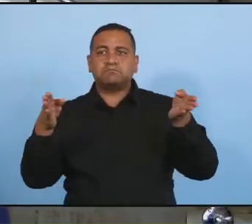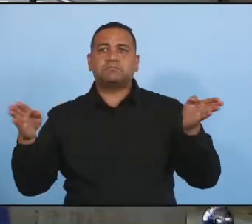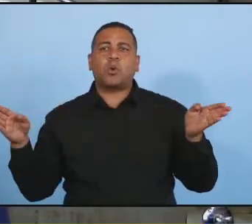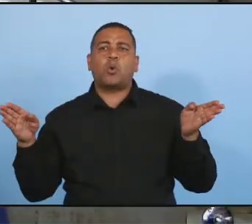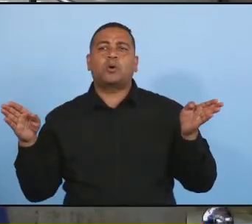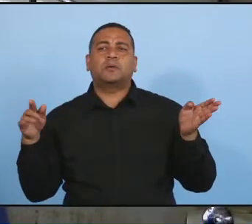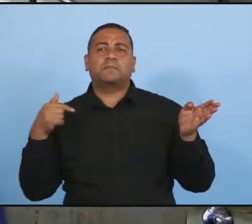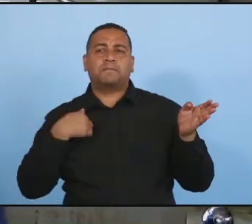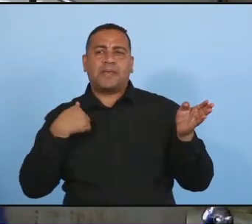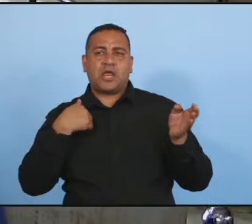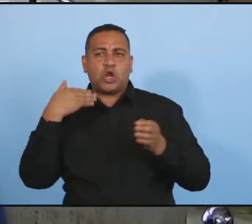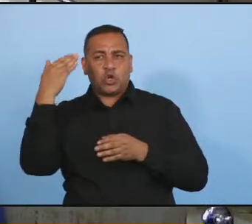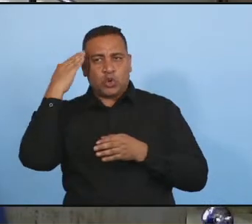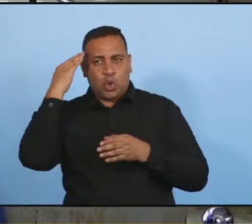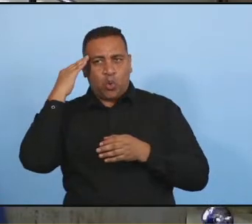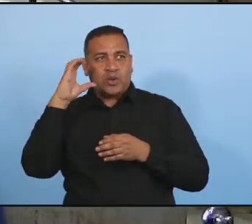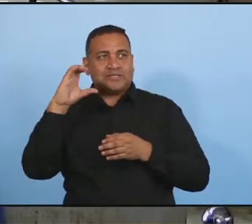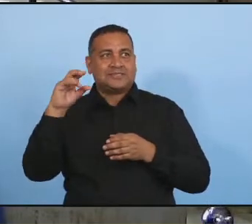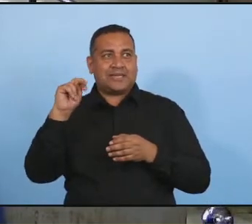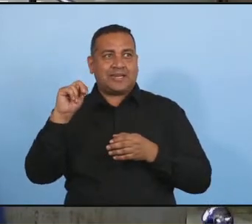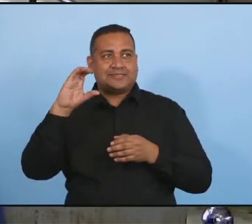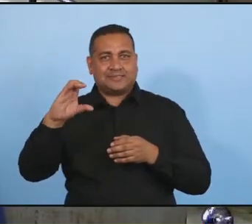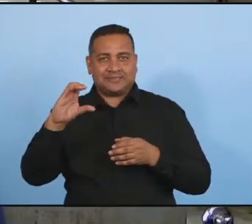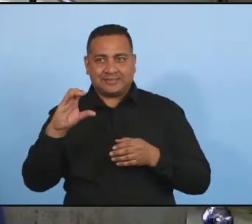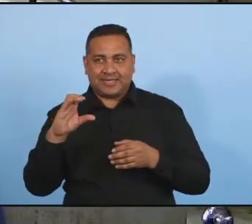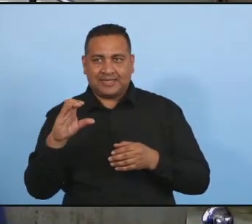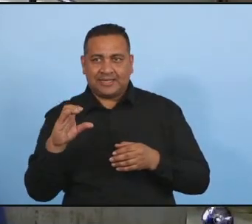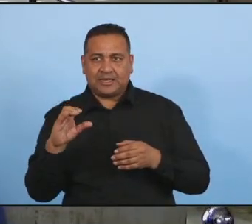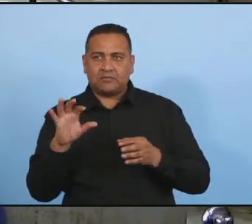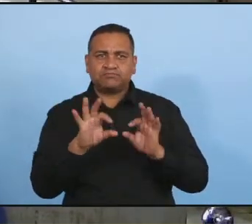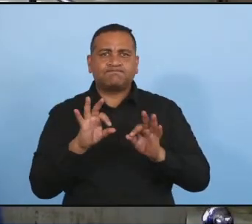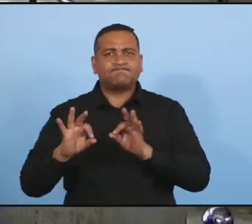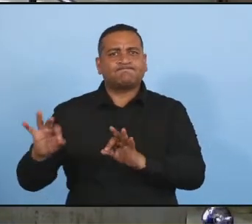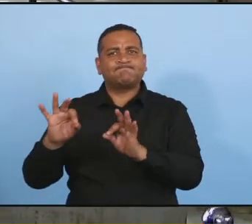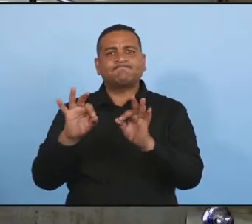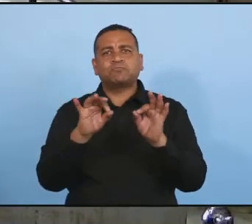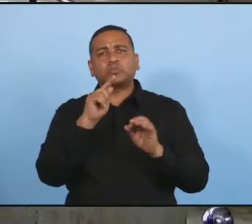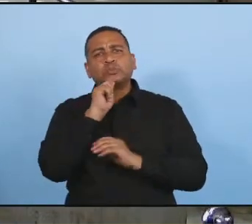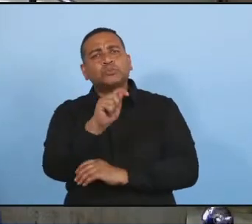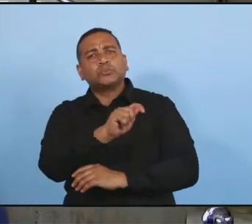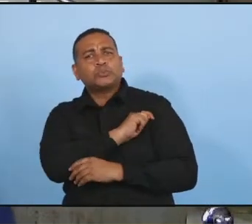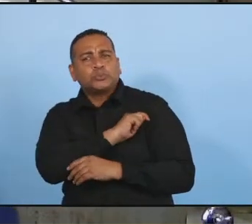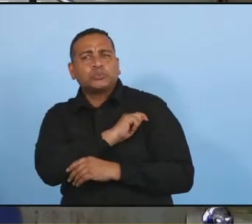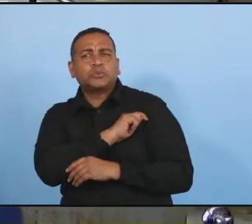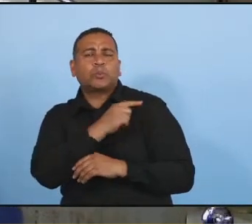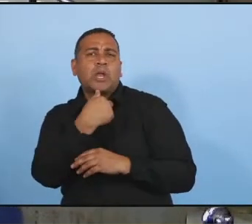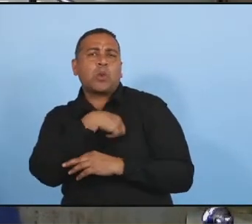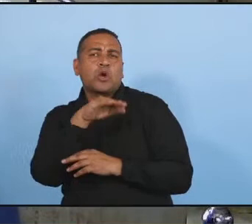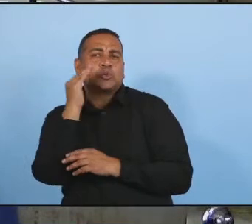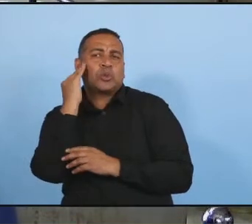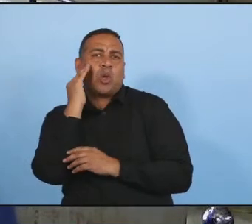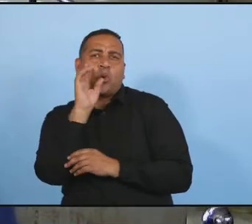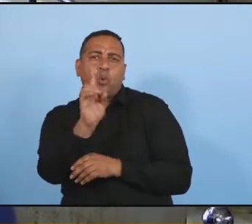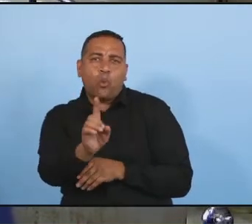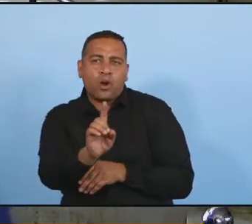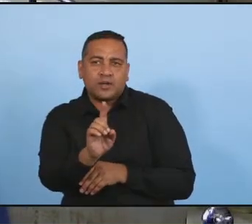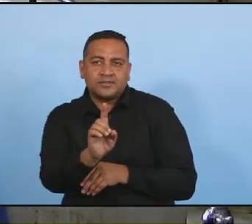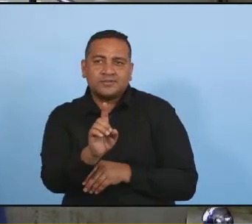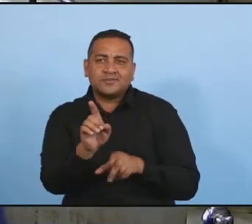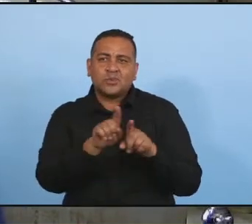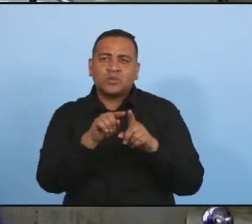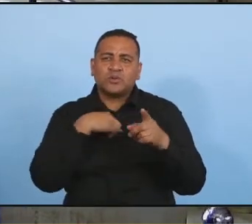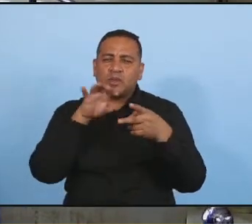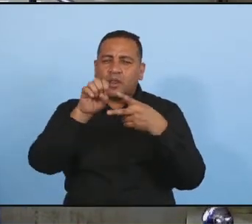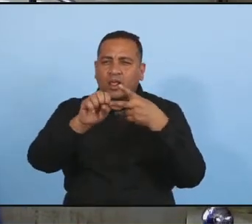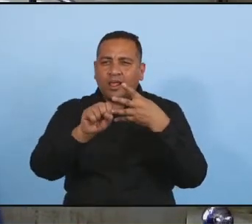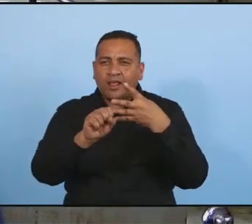what the CNC was. So it was really like, okay, I would like to know what it is. And just finding out now, I feel so